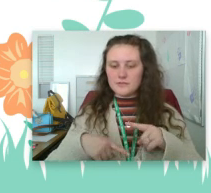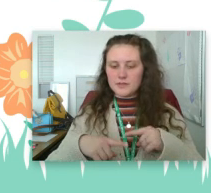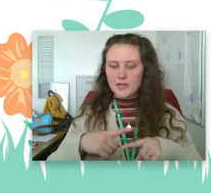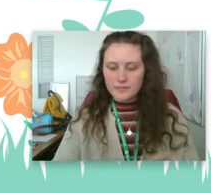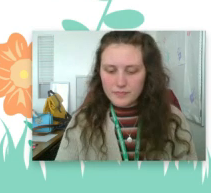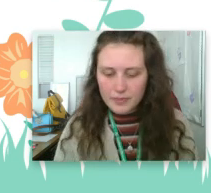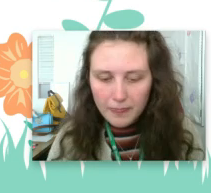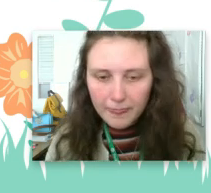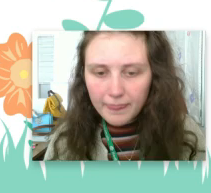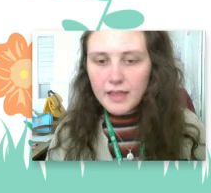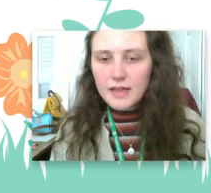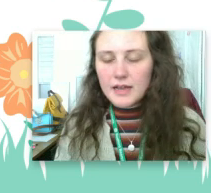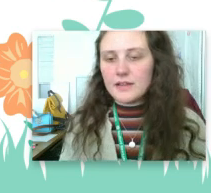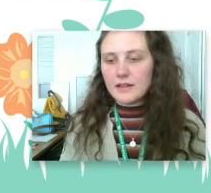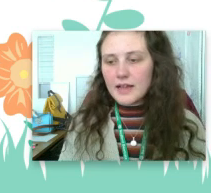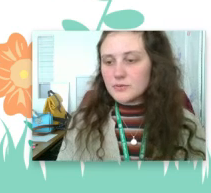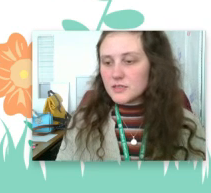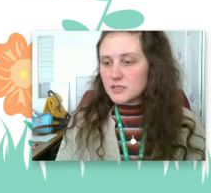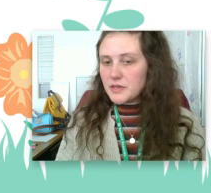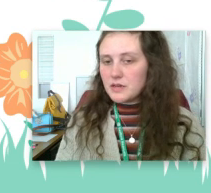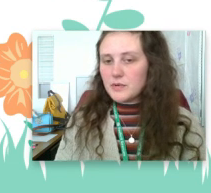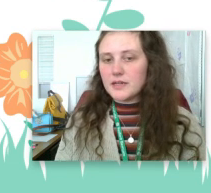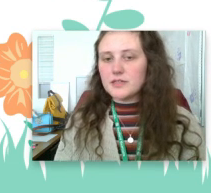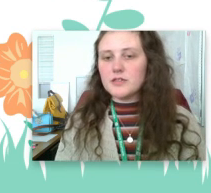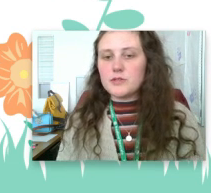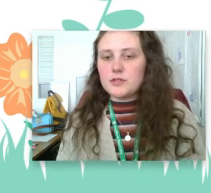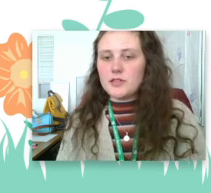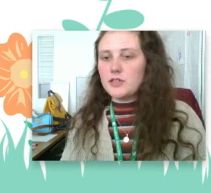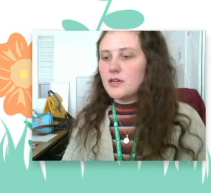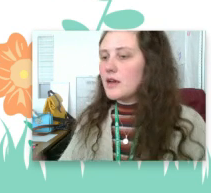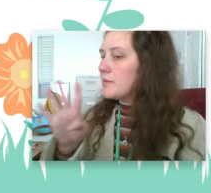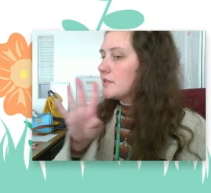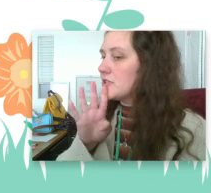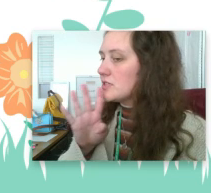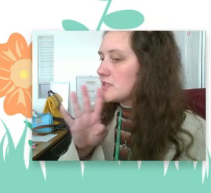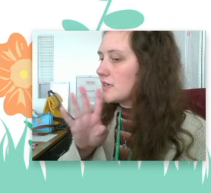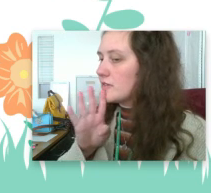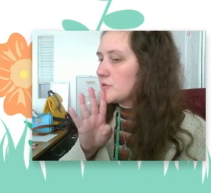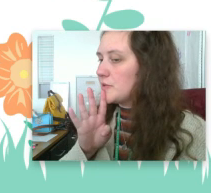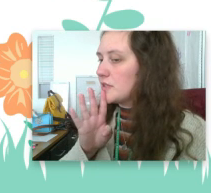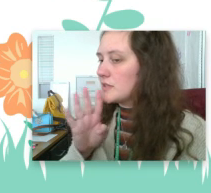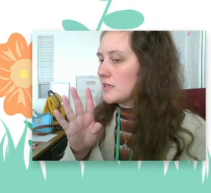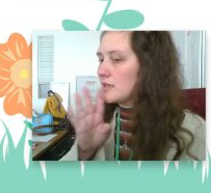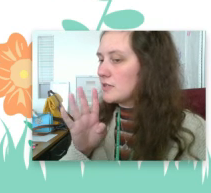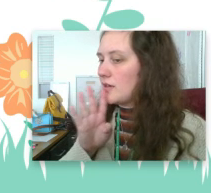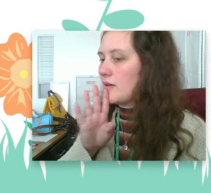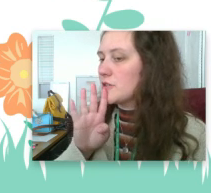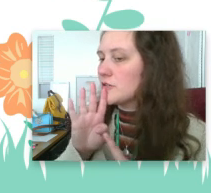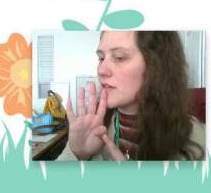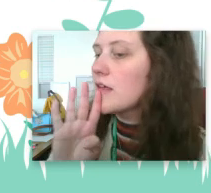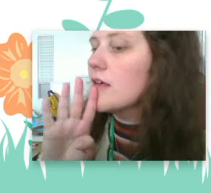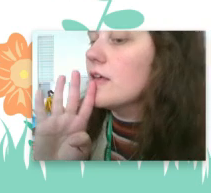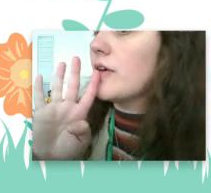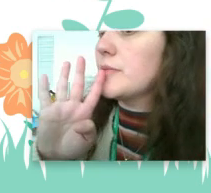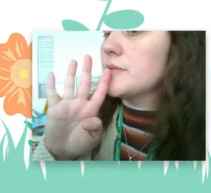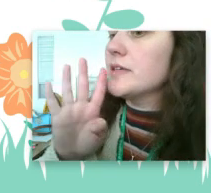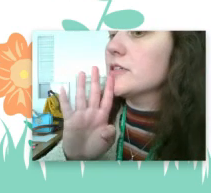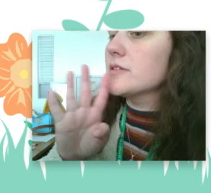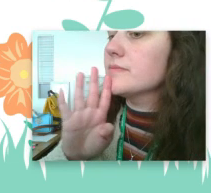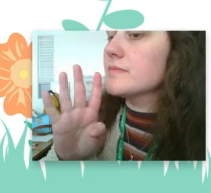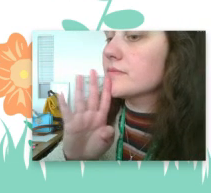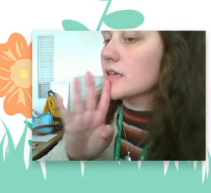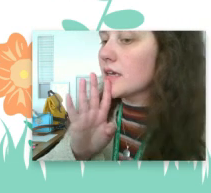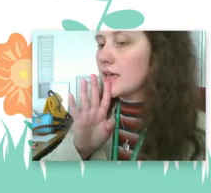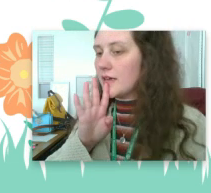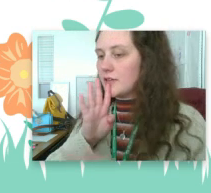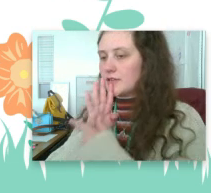hands around, okay? And the last one is speak. We kind of did this one earlier, but just the sign for speak looks like this, okay? Make sure that thumb is